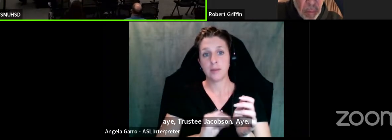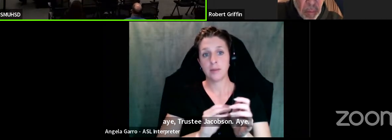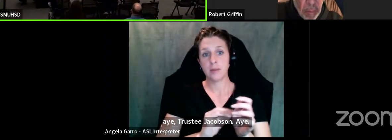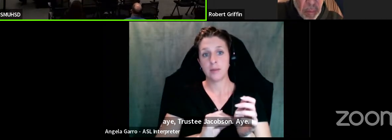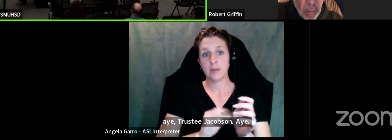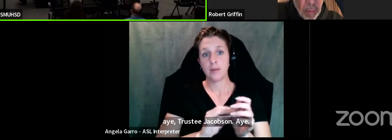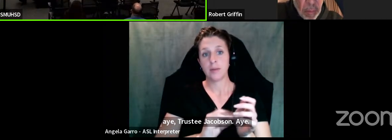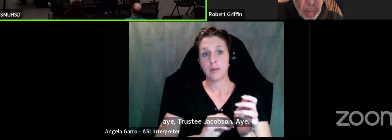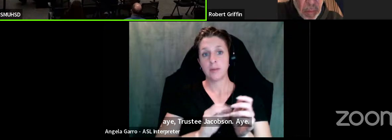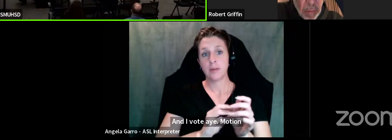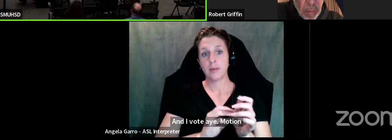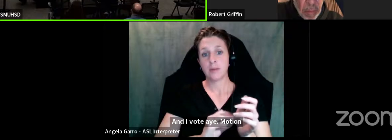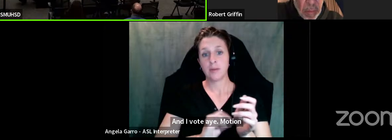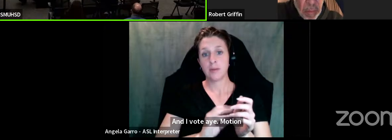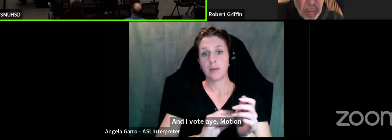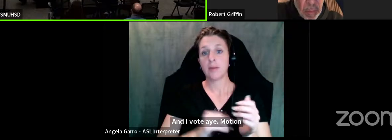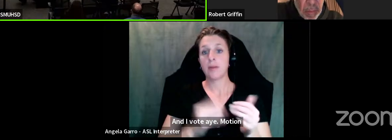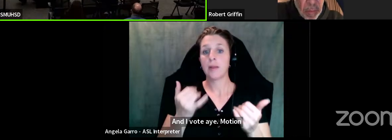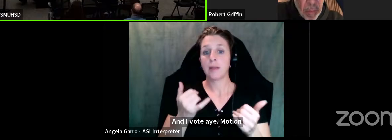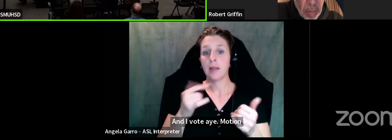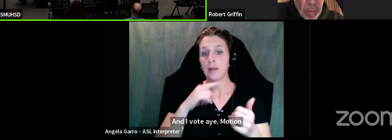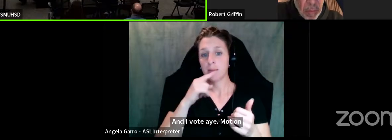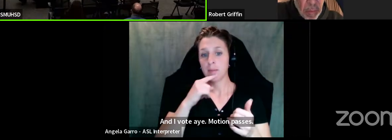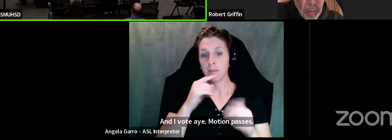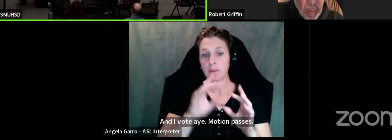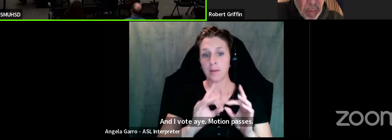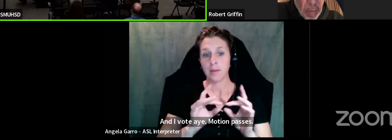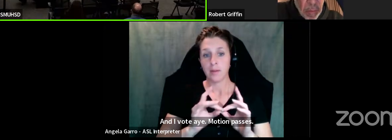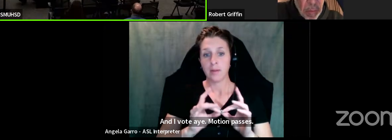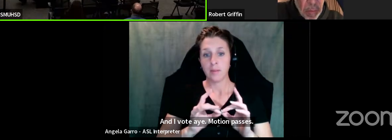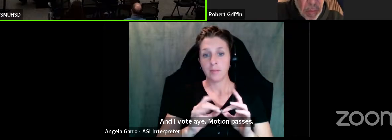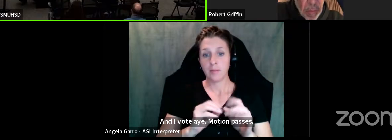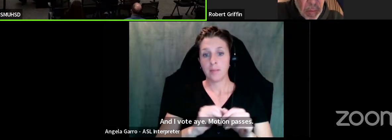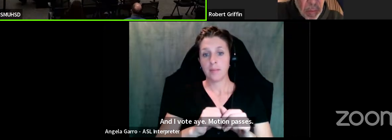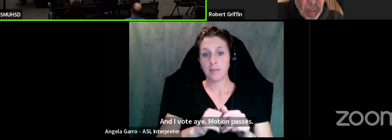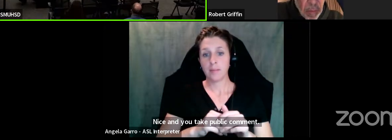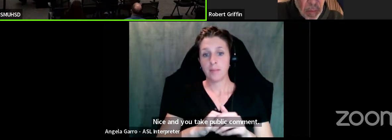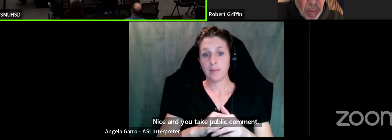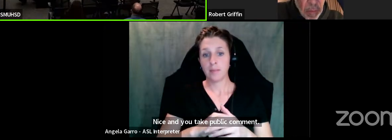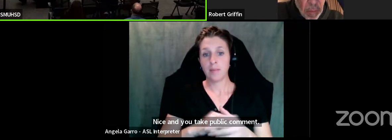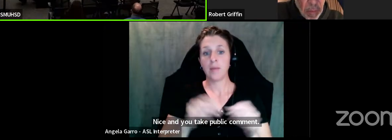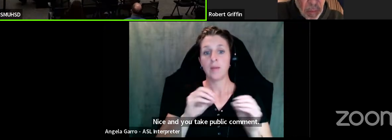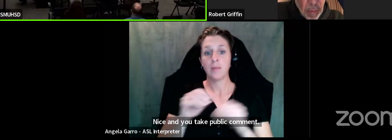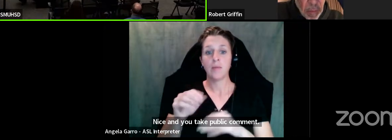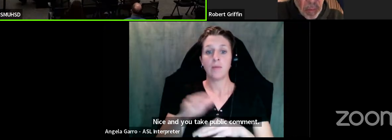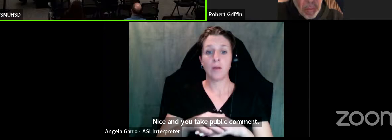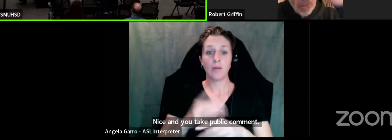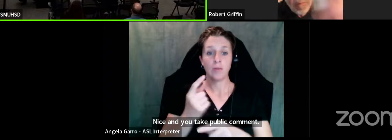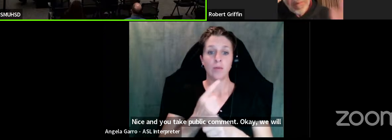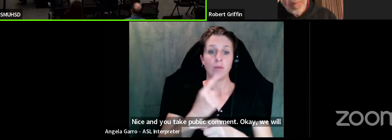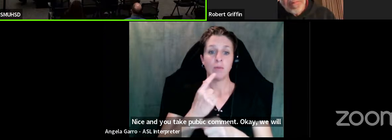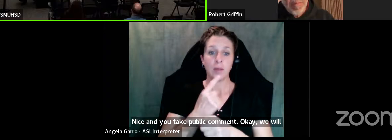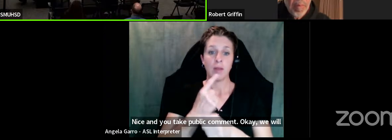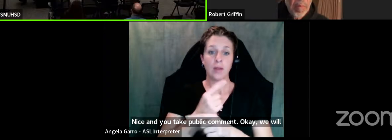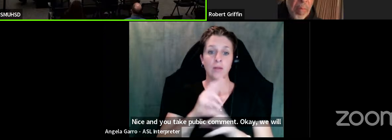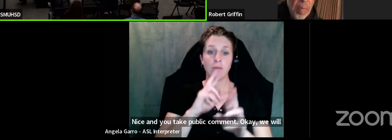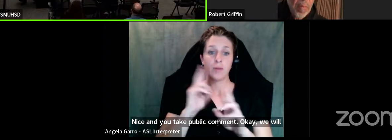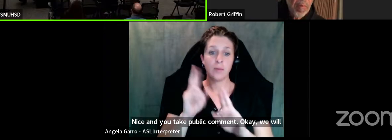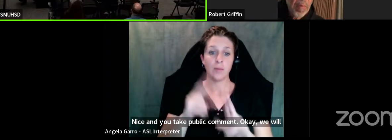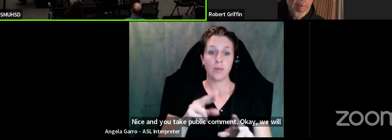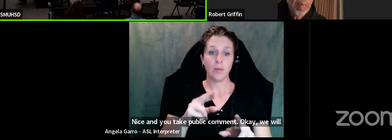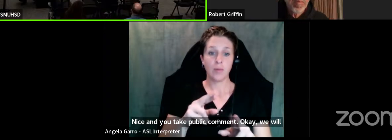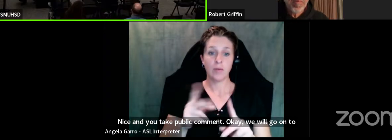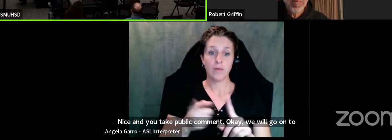And I didn't take public comment. Okay. Okay, we will go on to the regular reports. First,